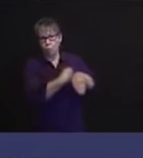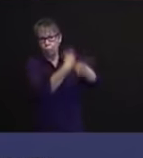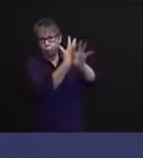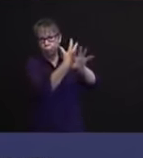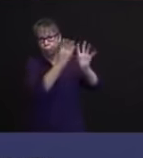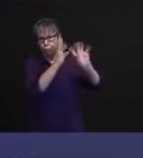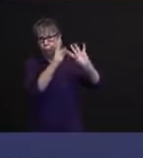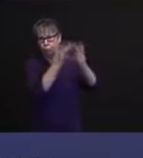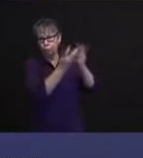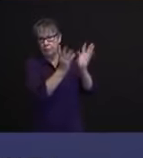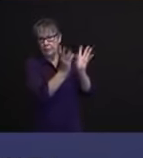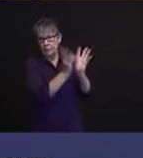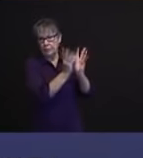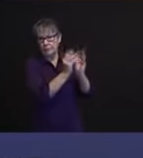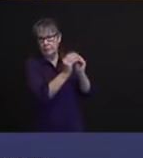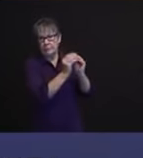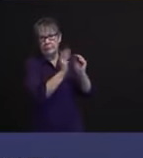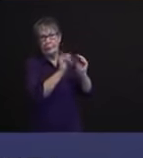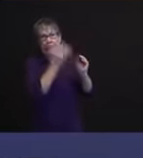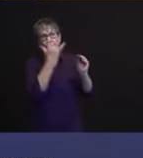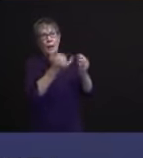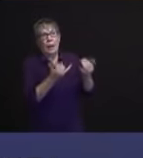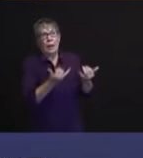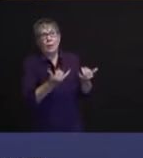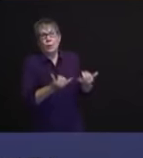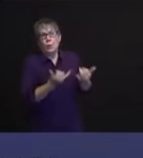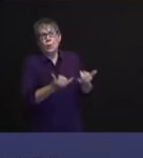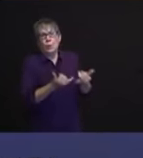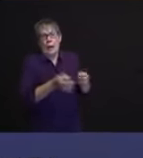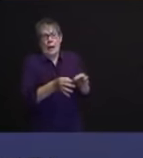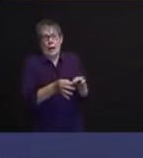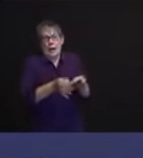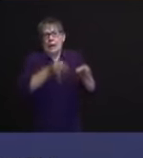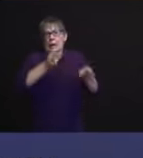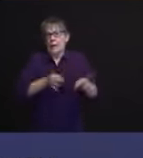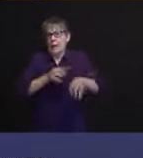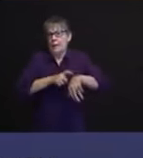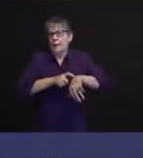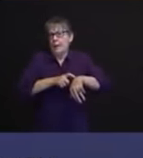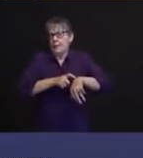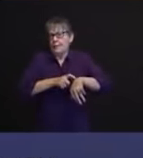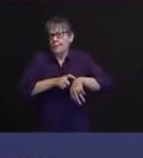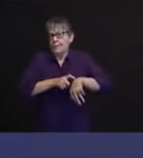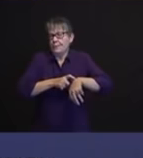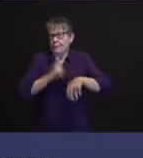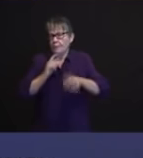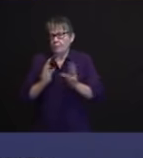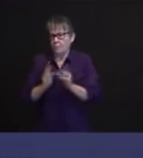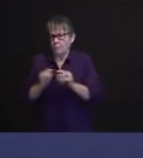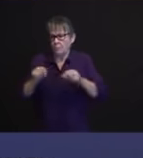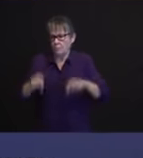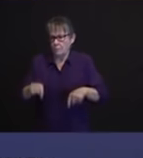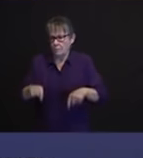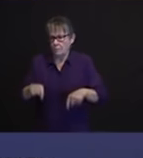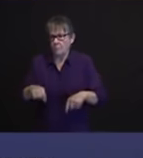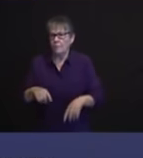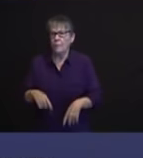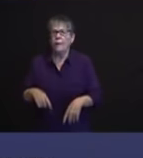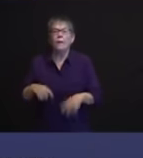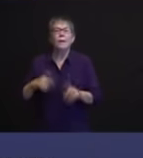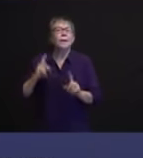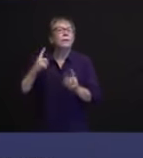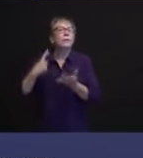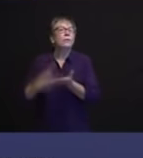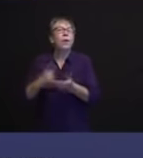exclusively based, or focused on, rather, vaccine and vaccine distribution. So if we learn anything this afternoon, we'll at